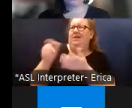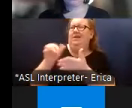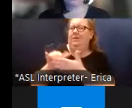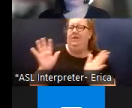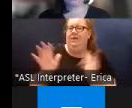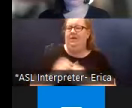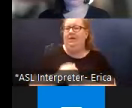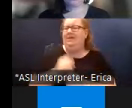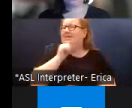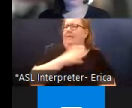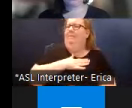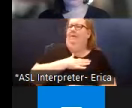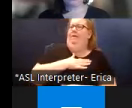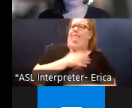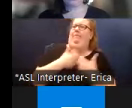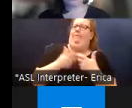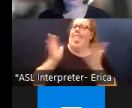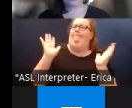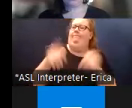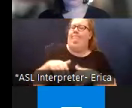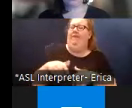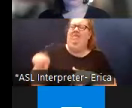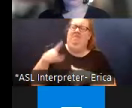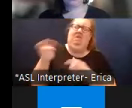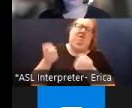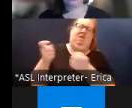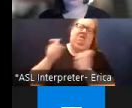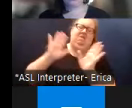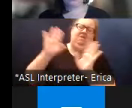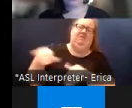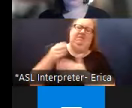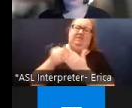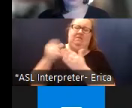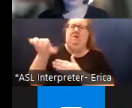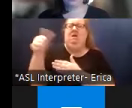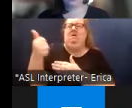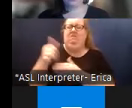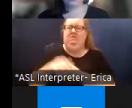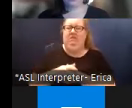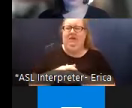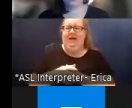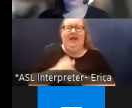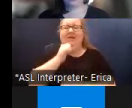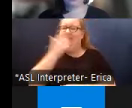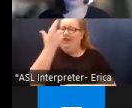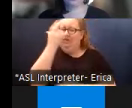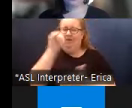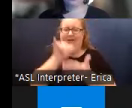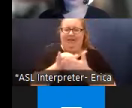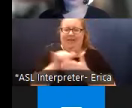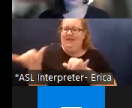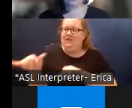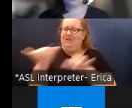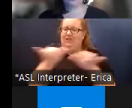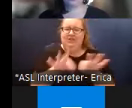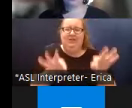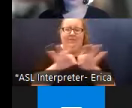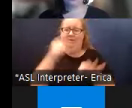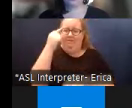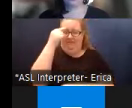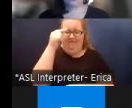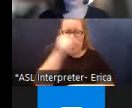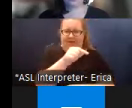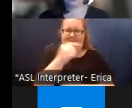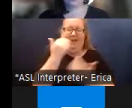it's not my. You know, they'll turn it. Don't worry, somebody else is working on this, and they don't realize that it's just as important for them. And I don't know how